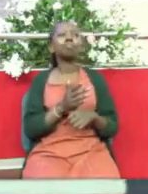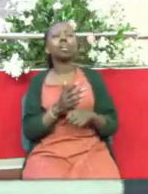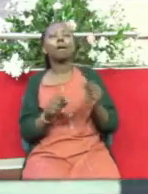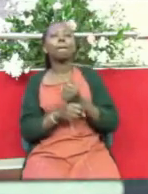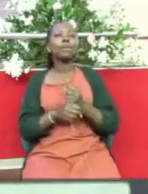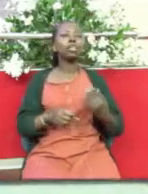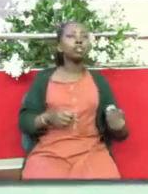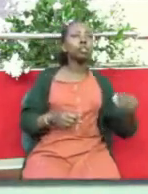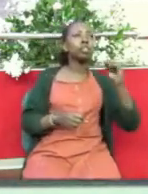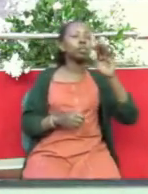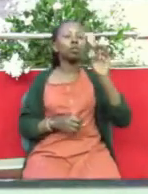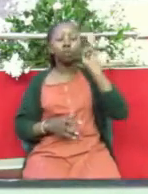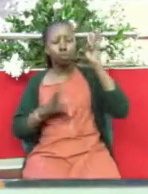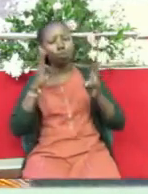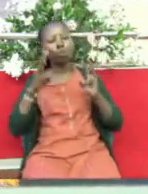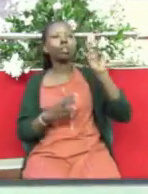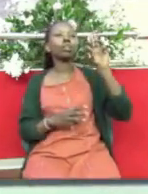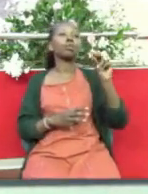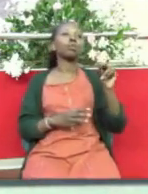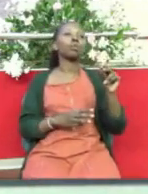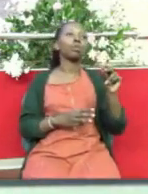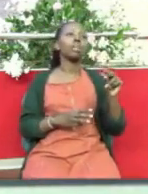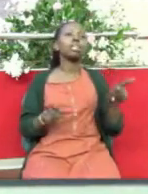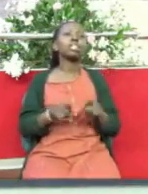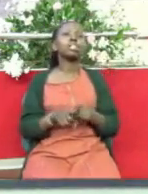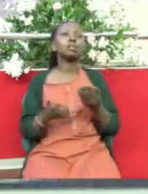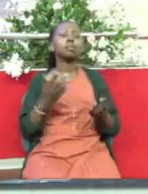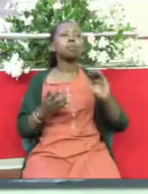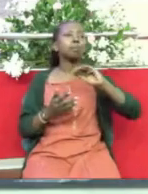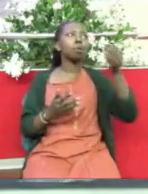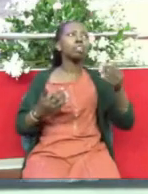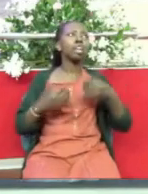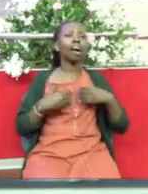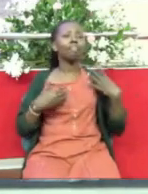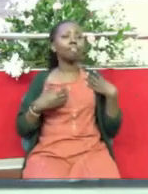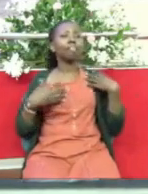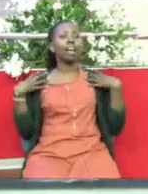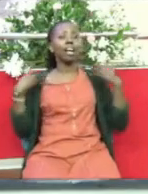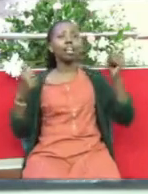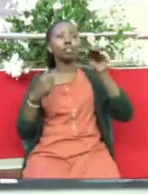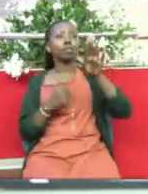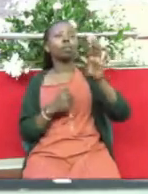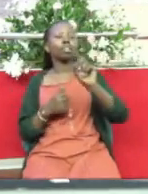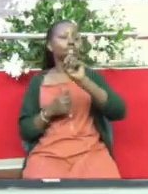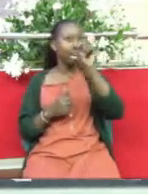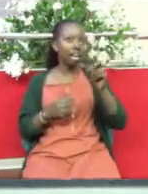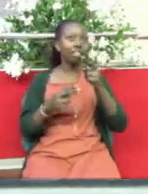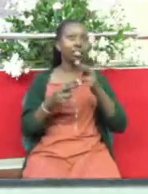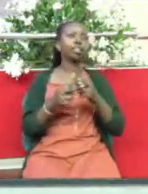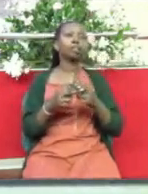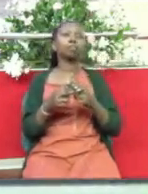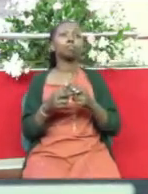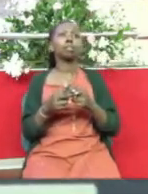you? Have they been disturbing your health? Who are you? Have they been disturbing